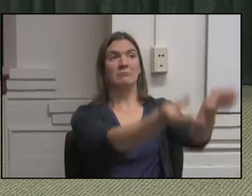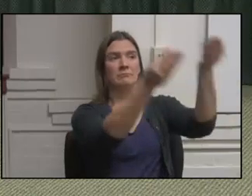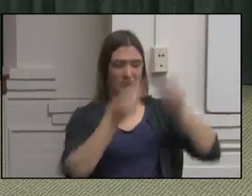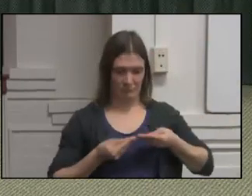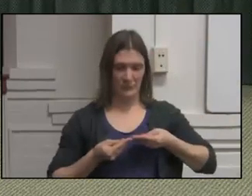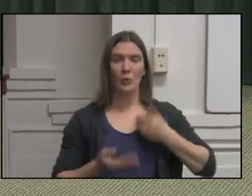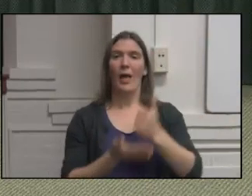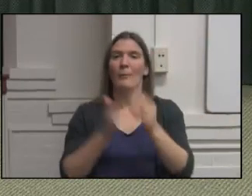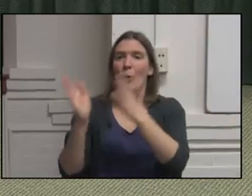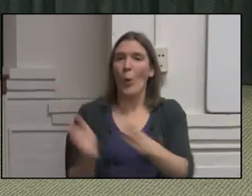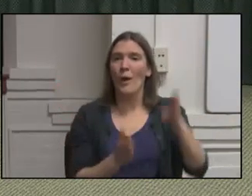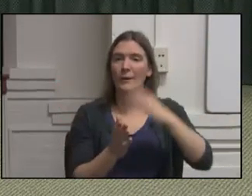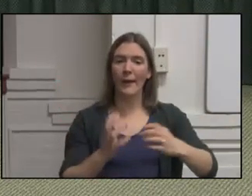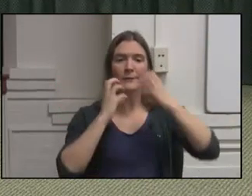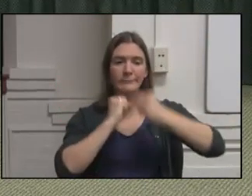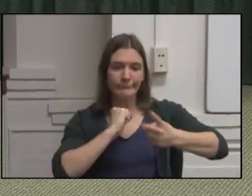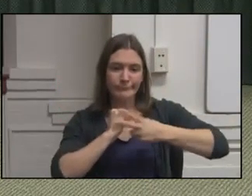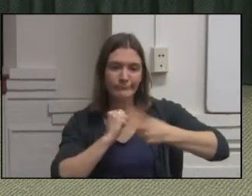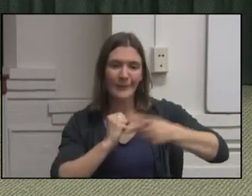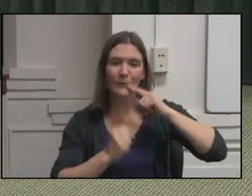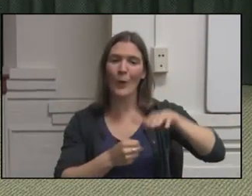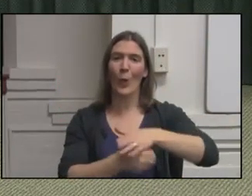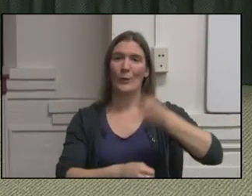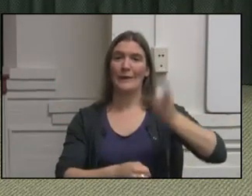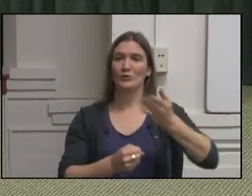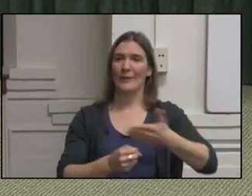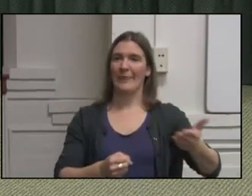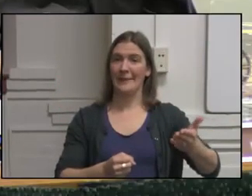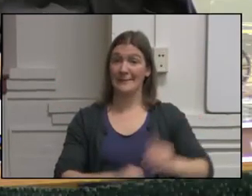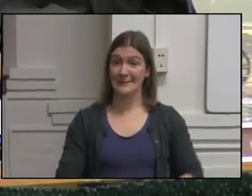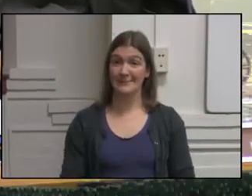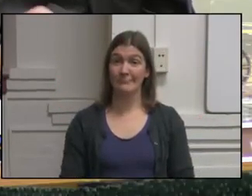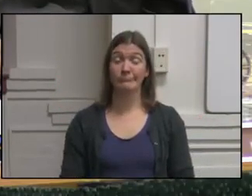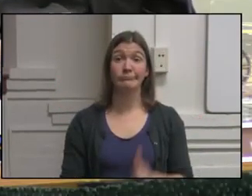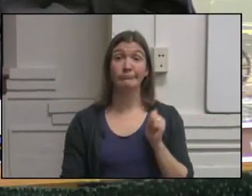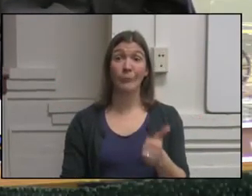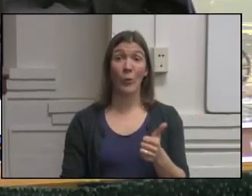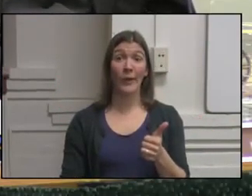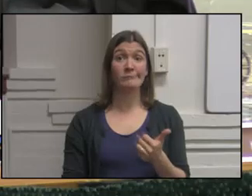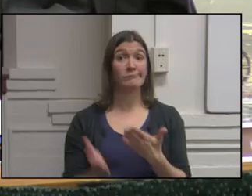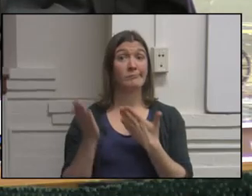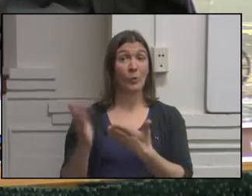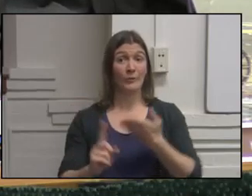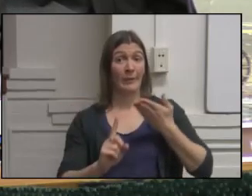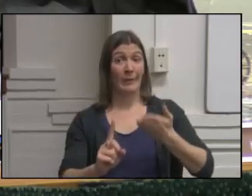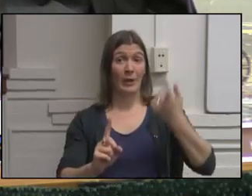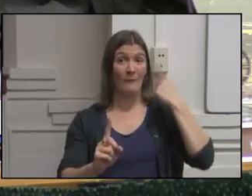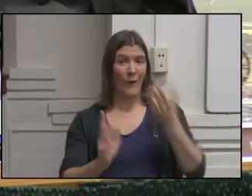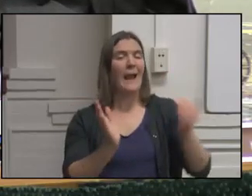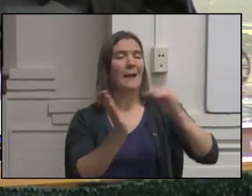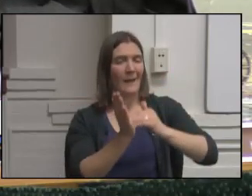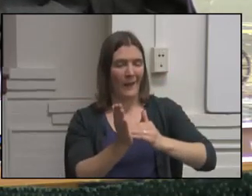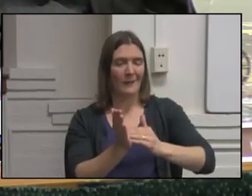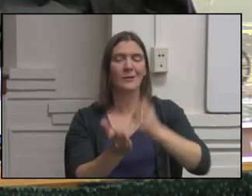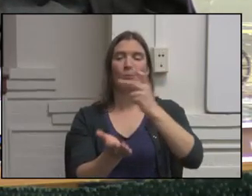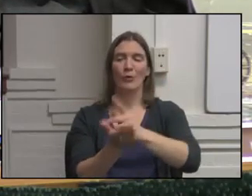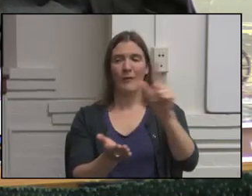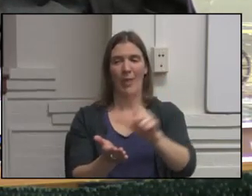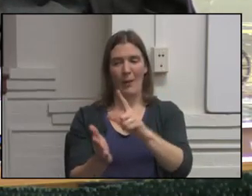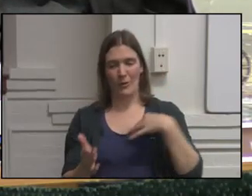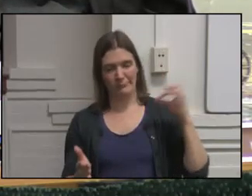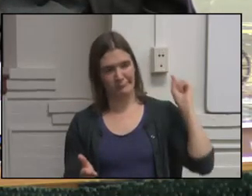conserve, and improve access to local history materials. Okay, there is a motion to authorize a submission